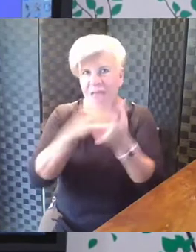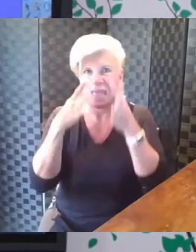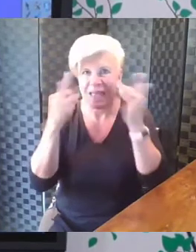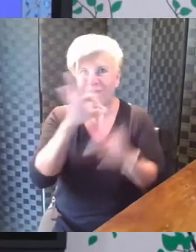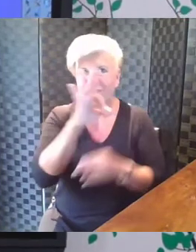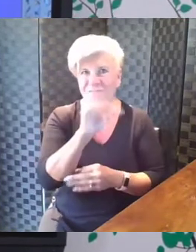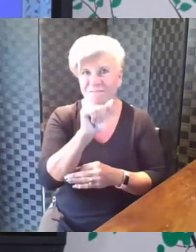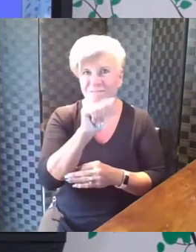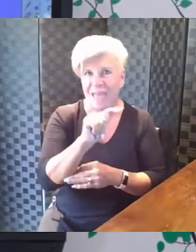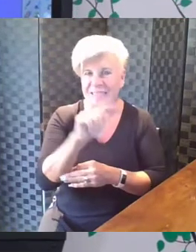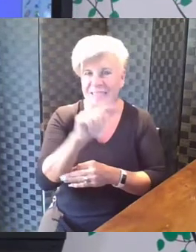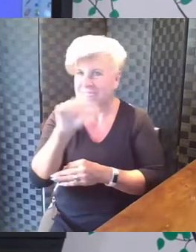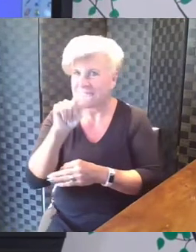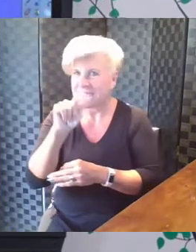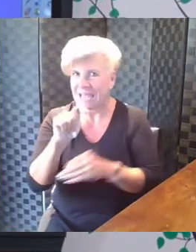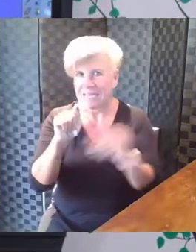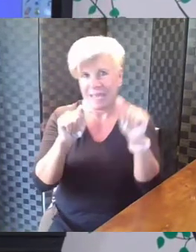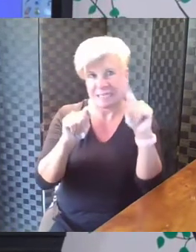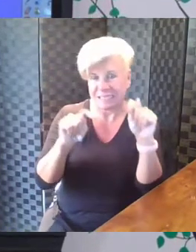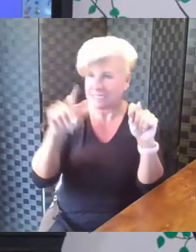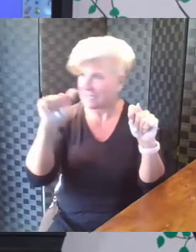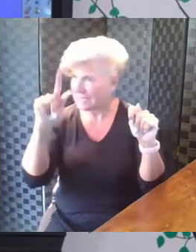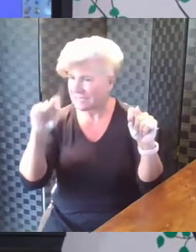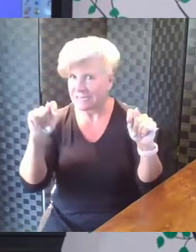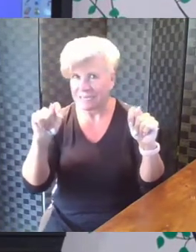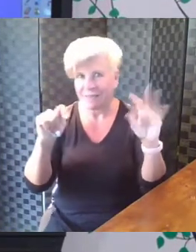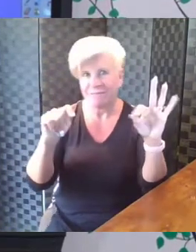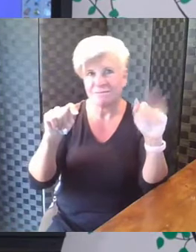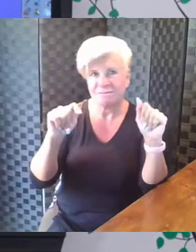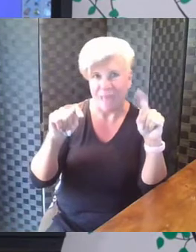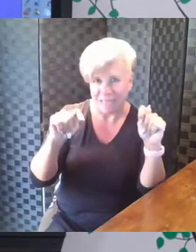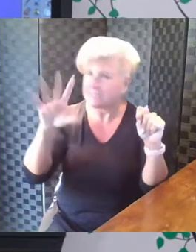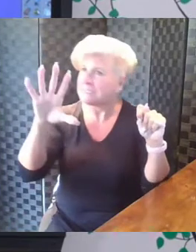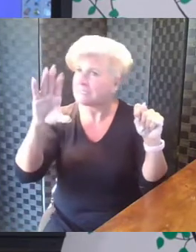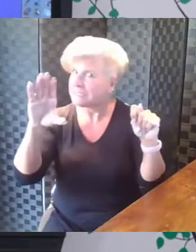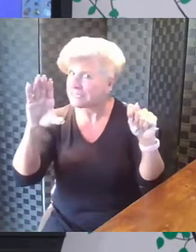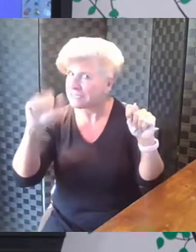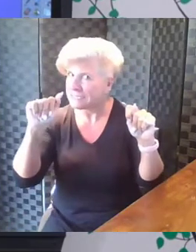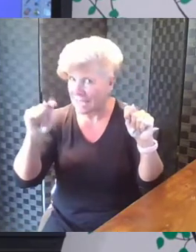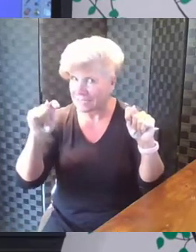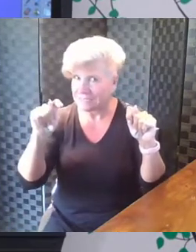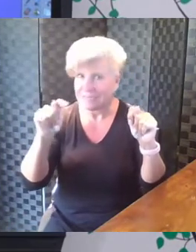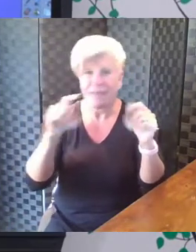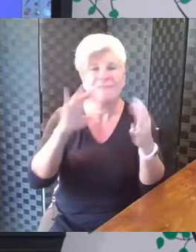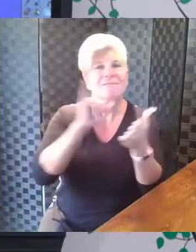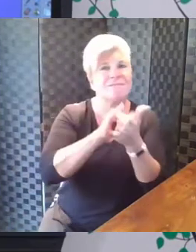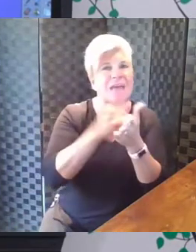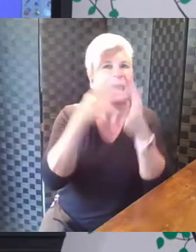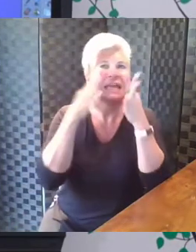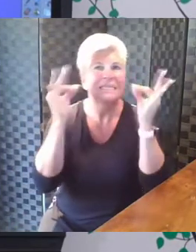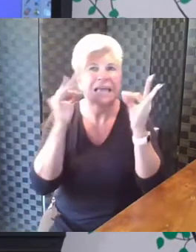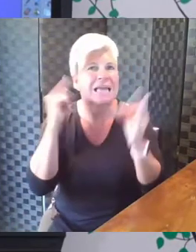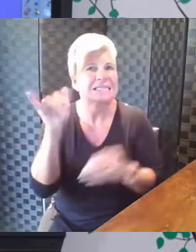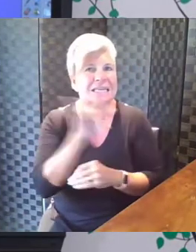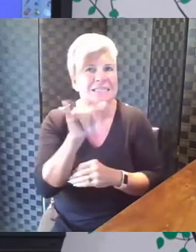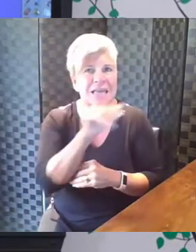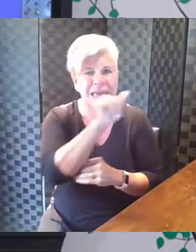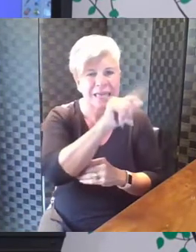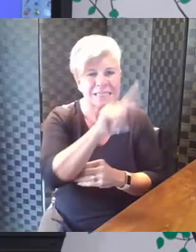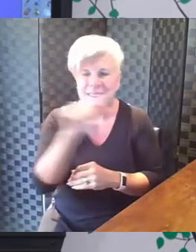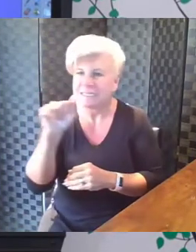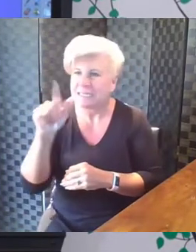away? The Fat Cat. Fat and cat rhyme. And when you